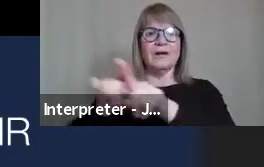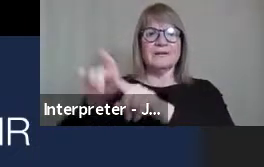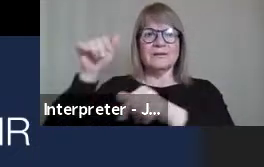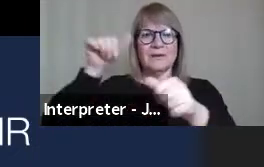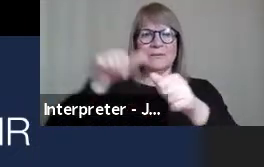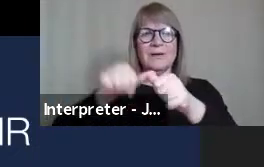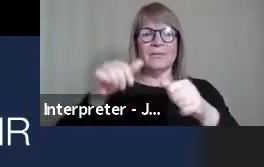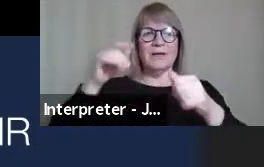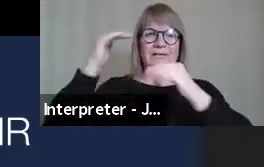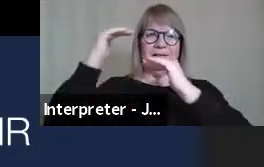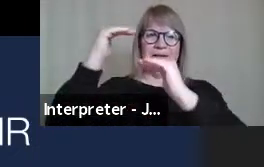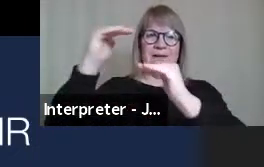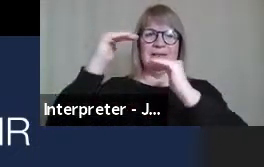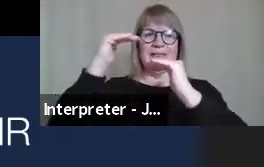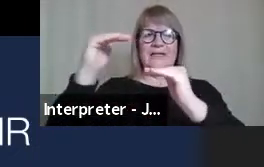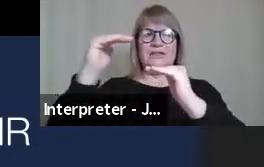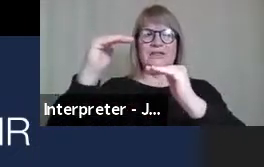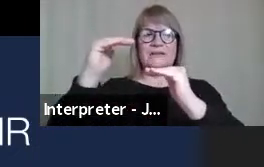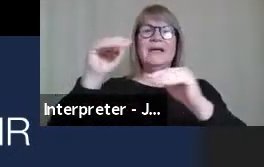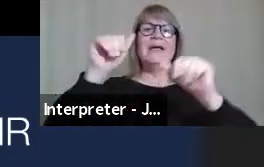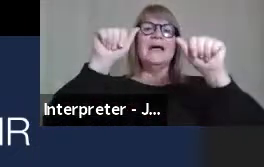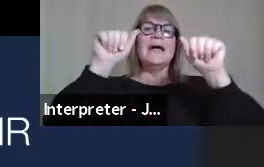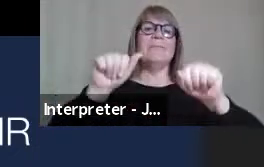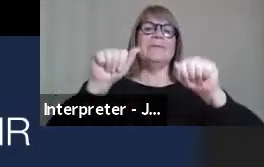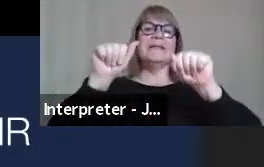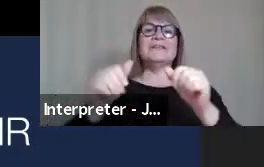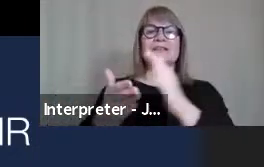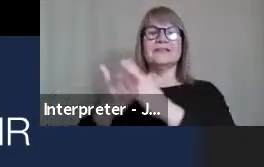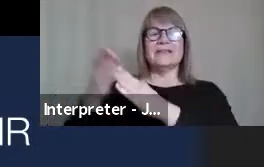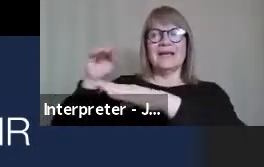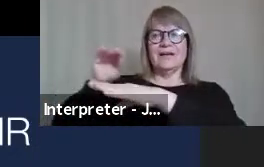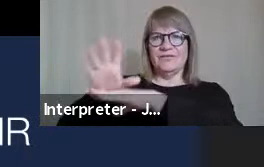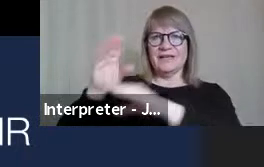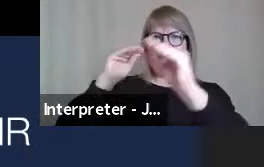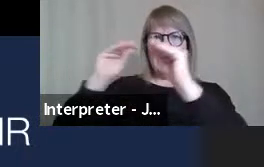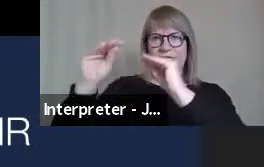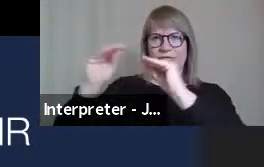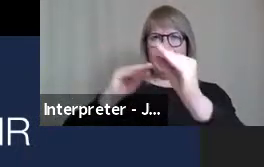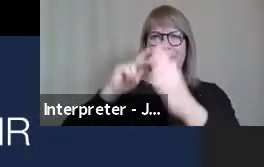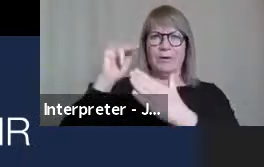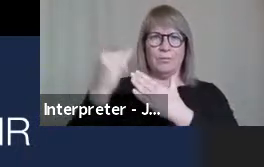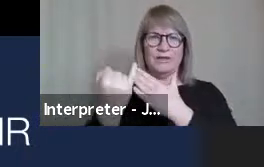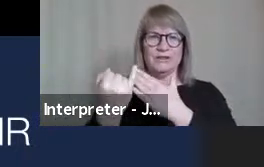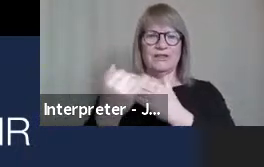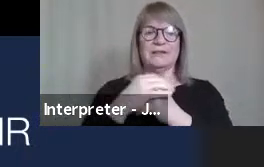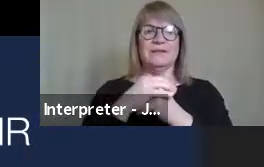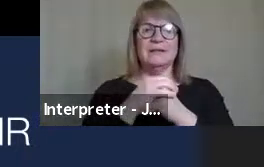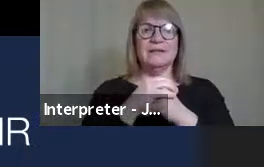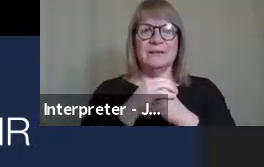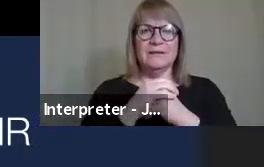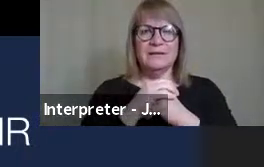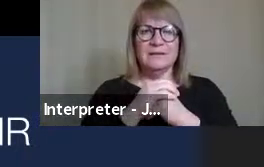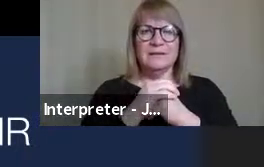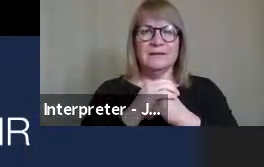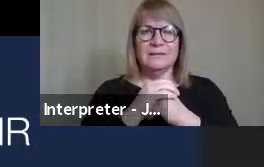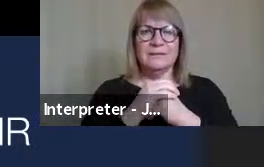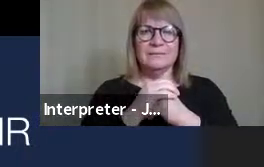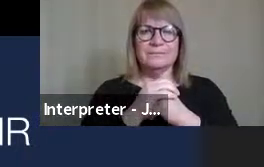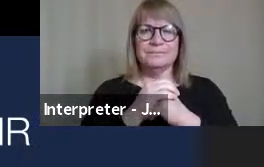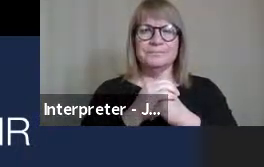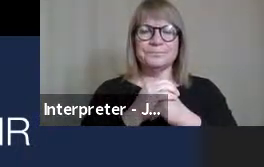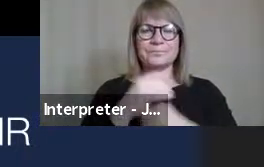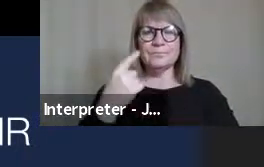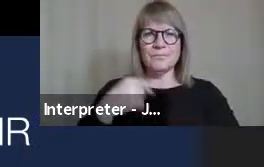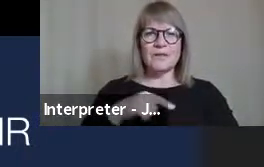limitations um and potential side effects of any reparative project um so yeah yeah we're just uh we're